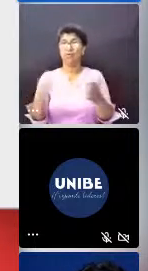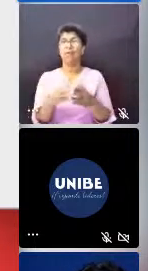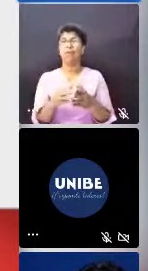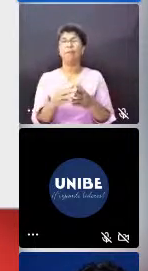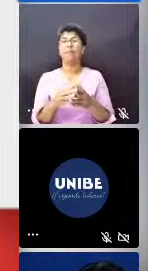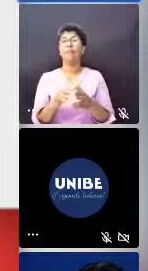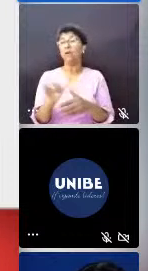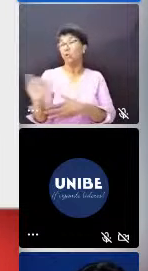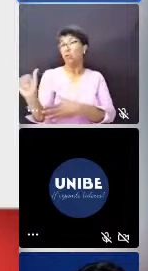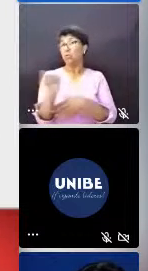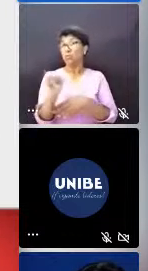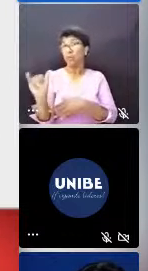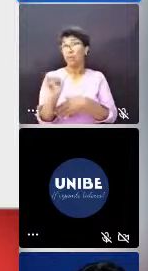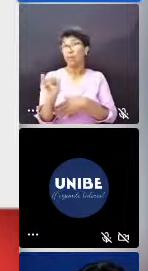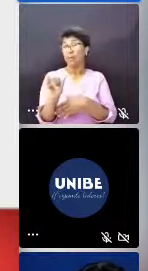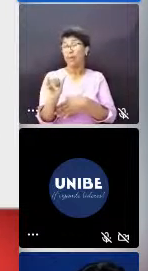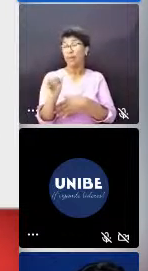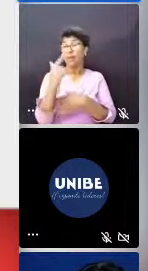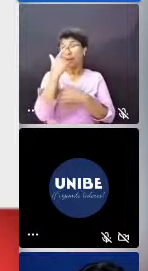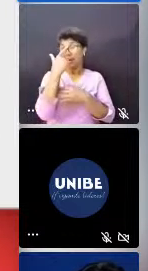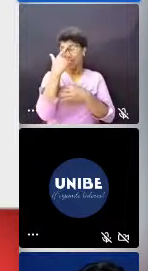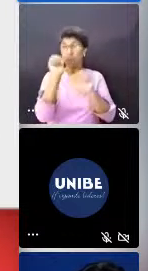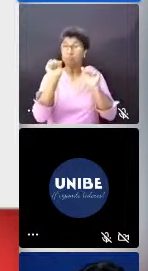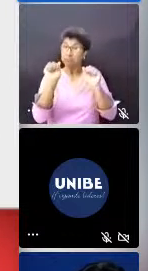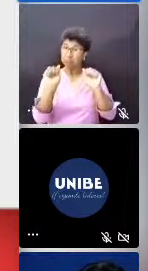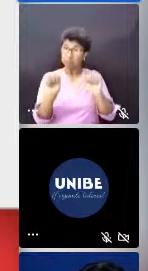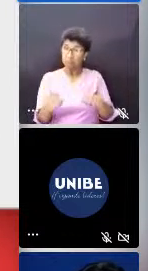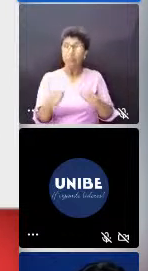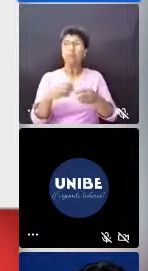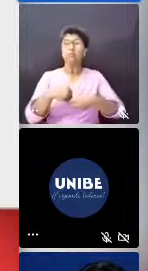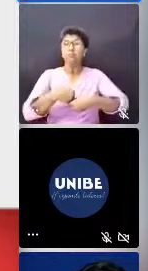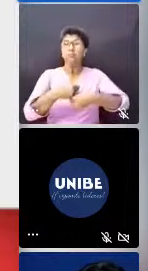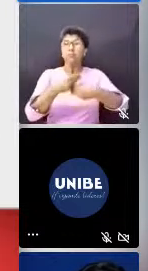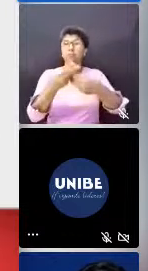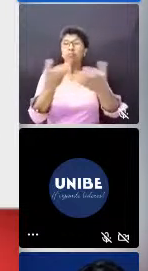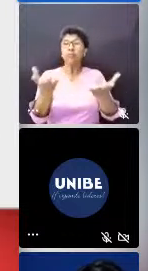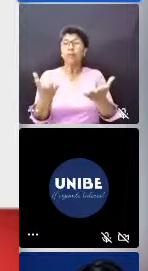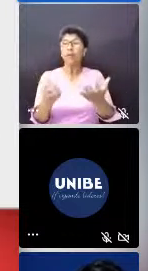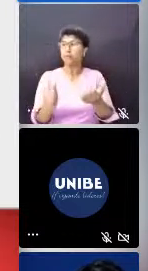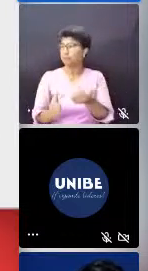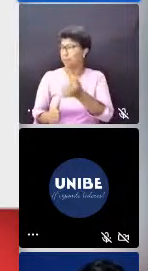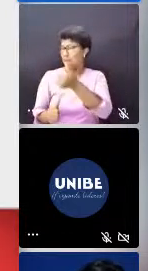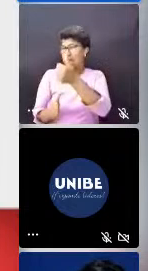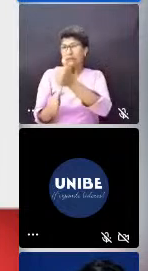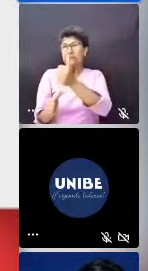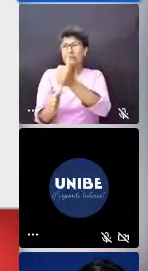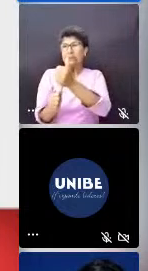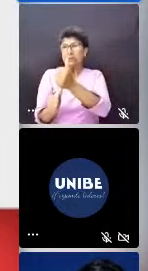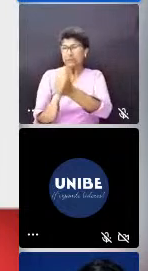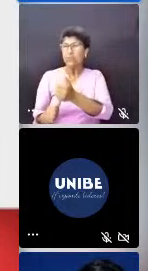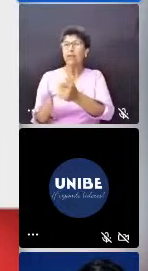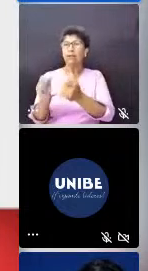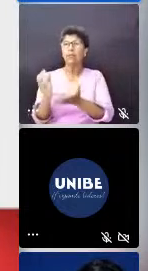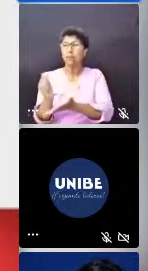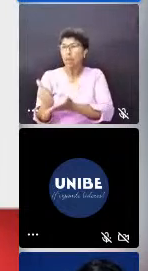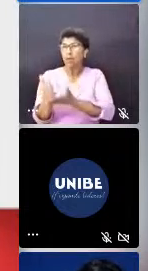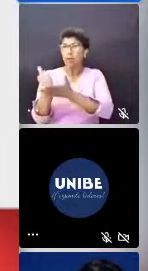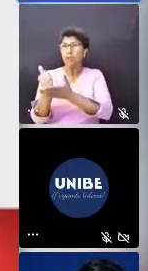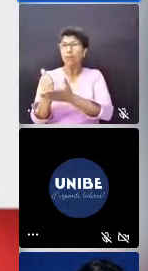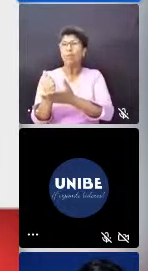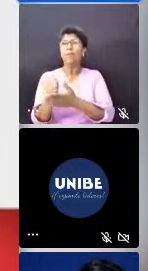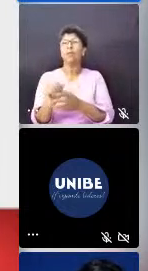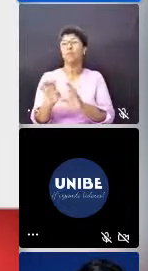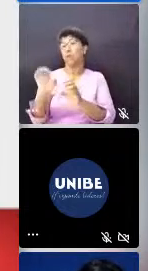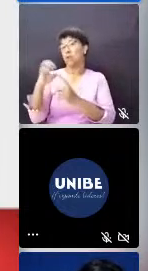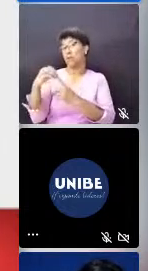There is also a possibility to provide an in-class assistant, usually a special